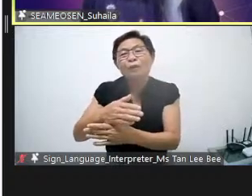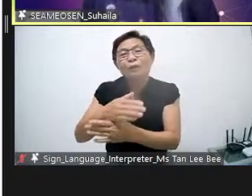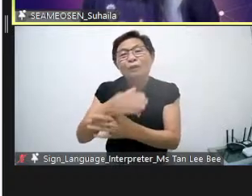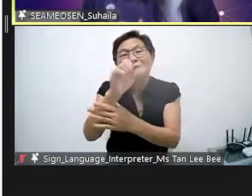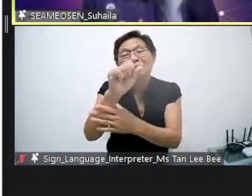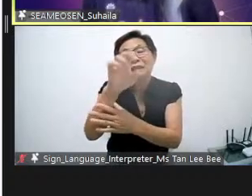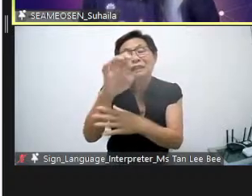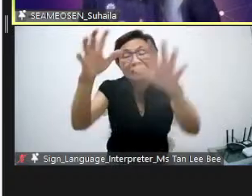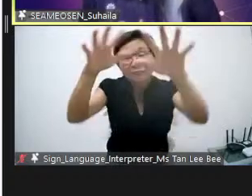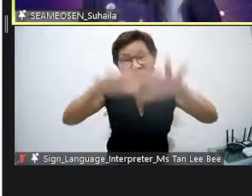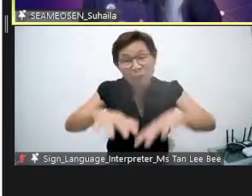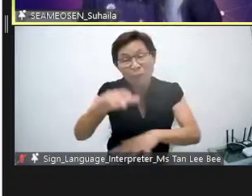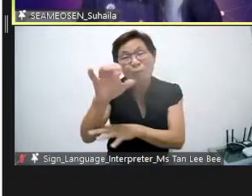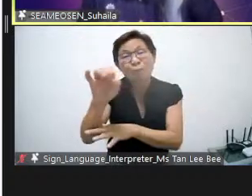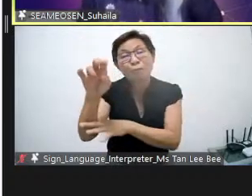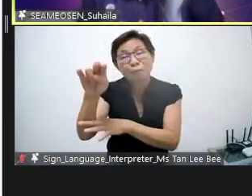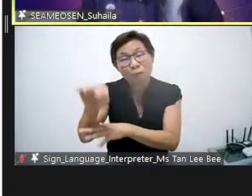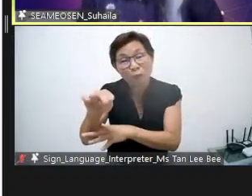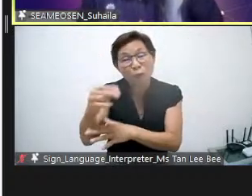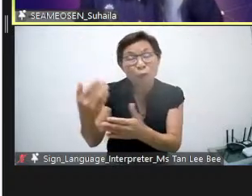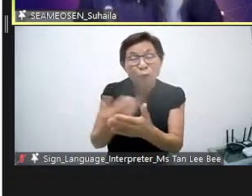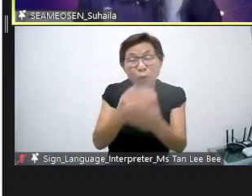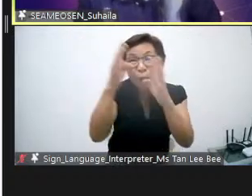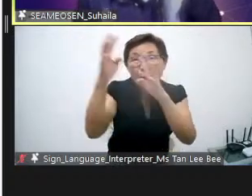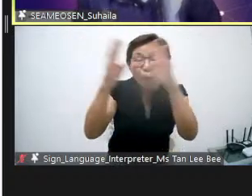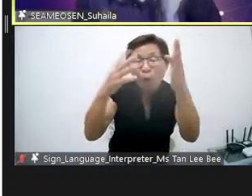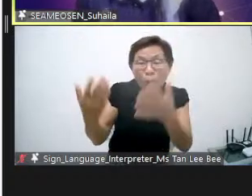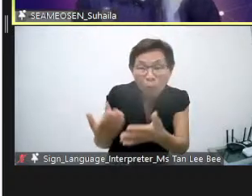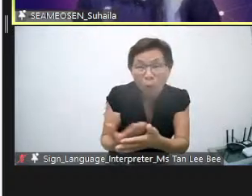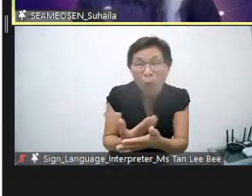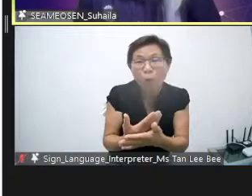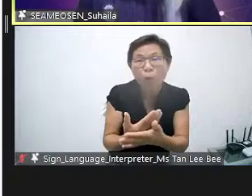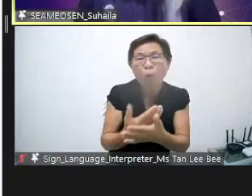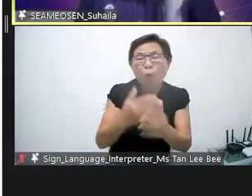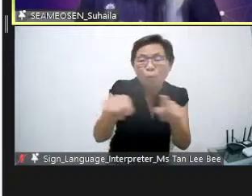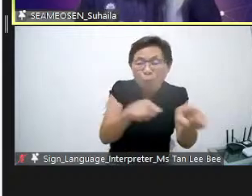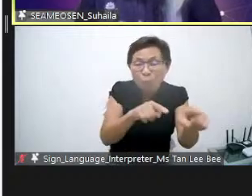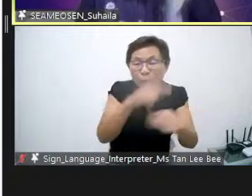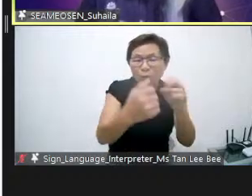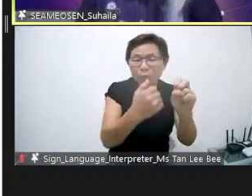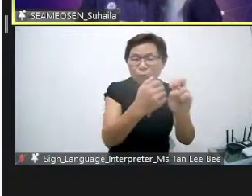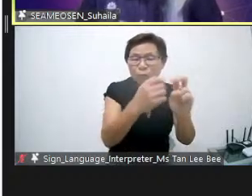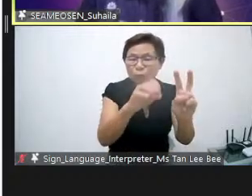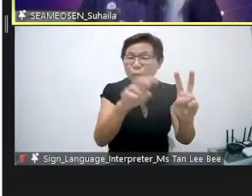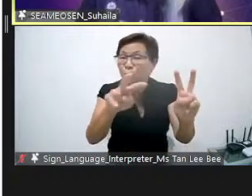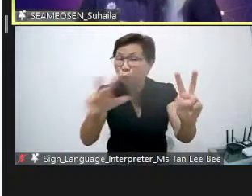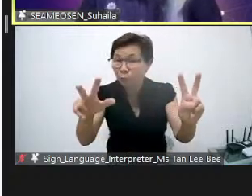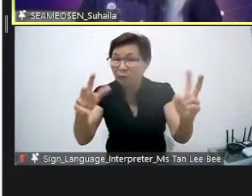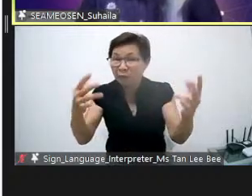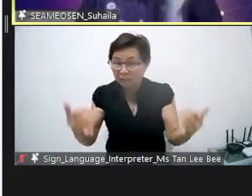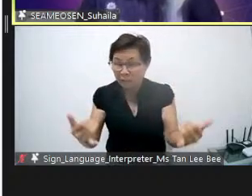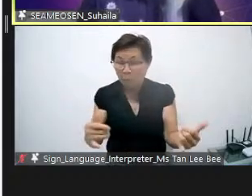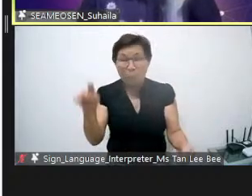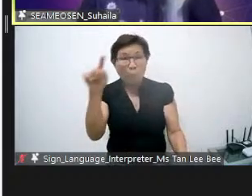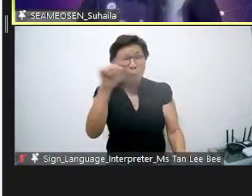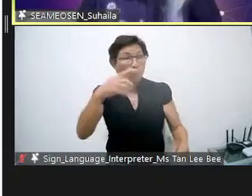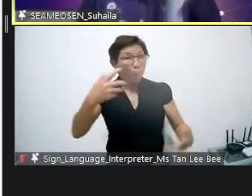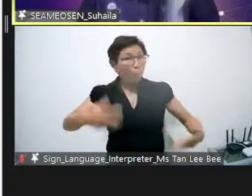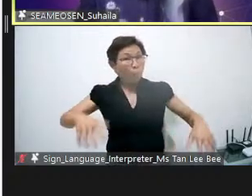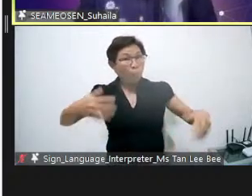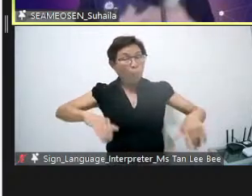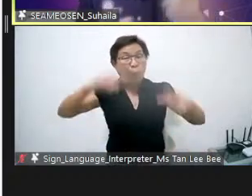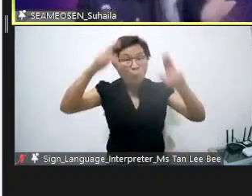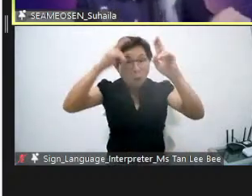Disability Inclusive Education Innovation Competition 2023. And we are extremely honored to have with